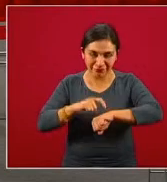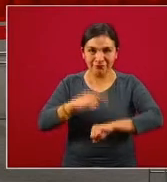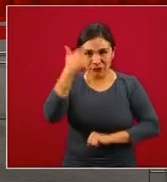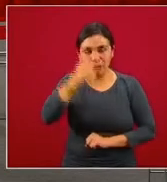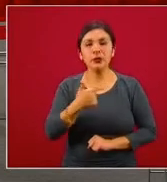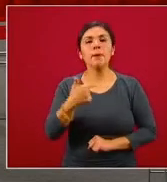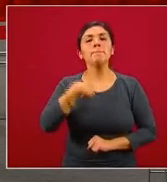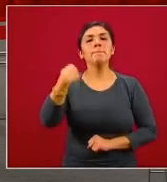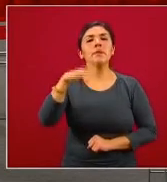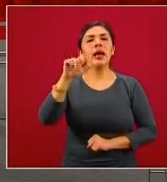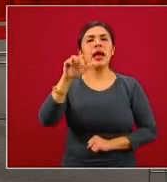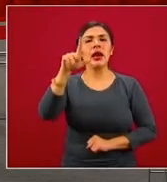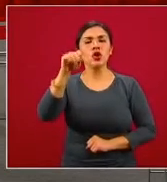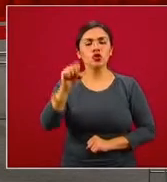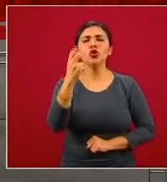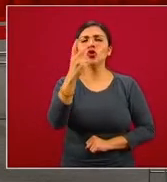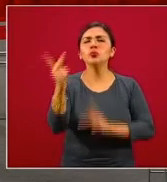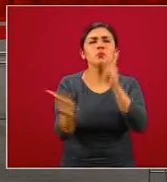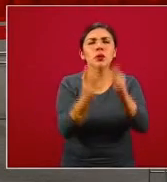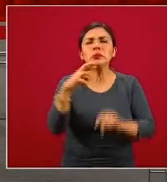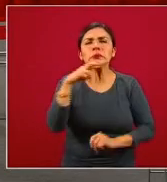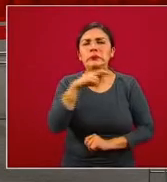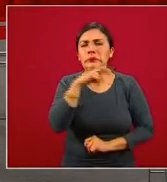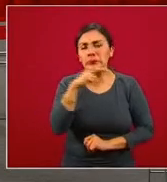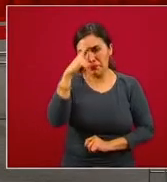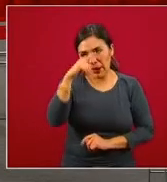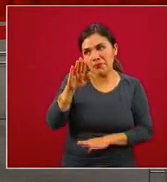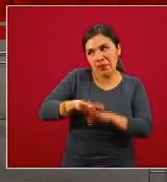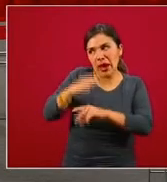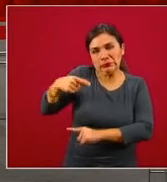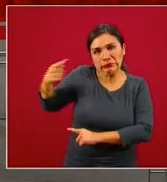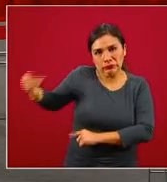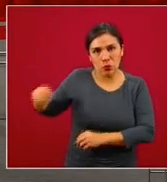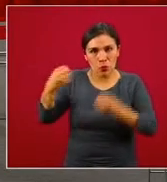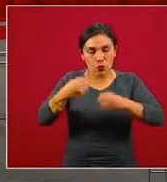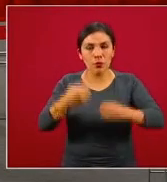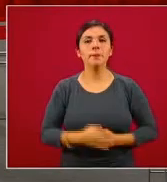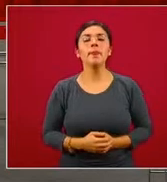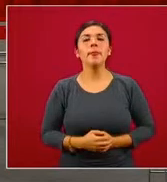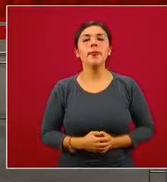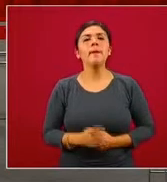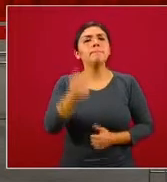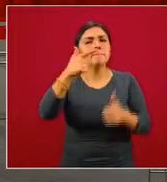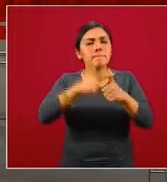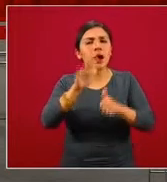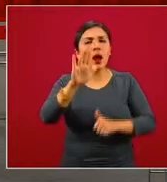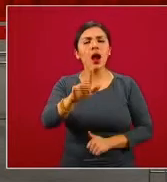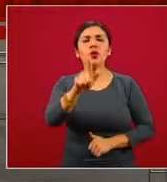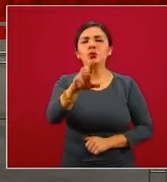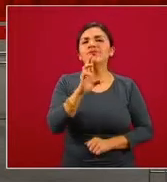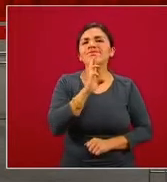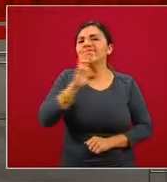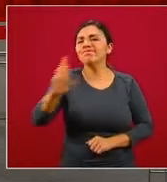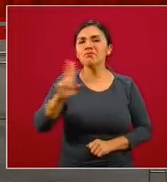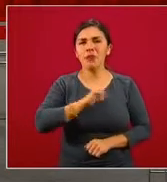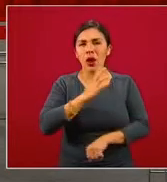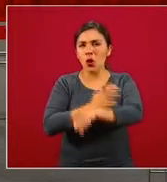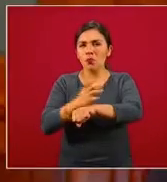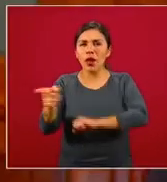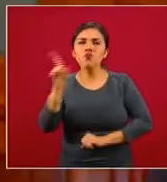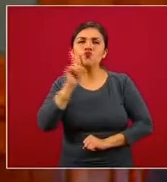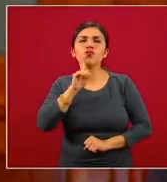probably there are going to be restricted activities in different states and cities of Mexico.